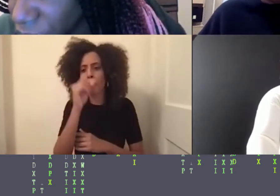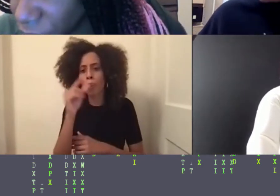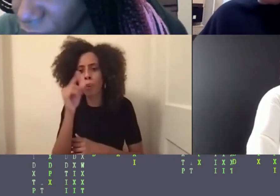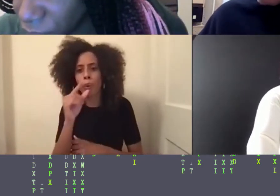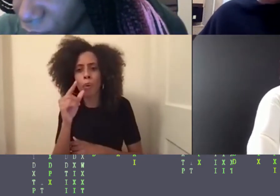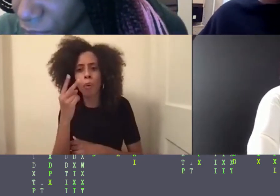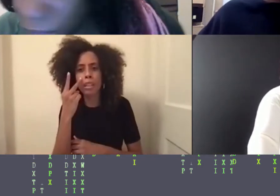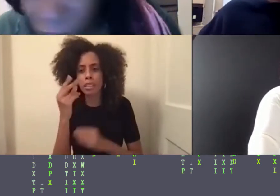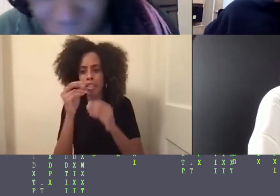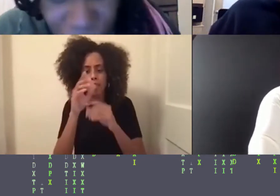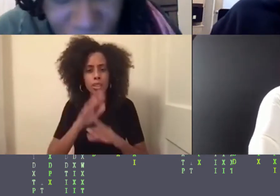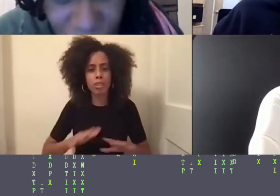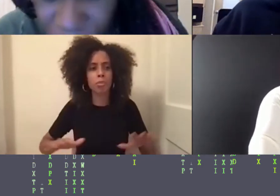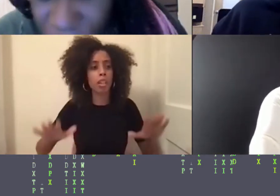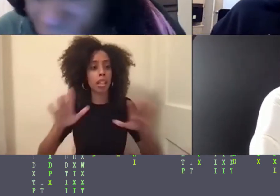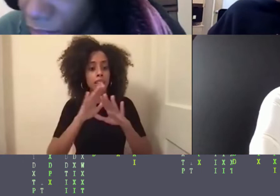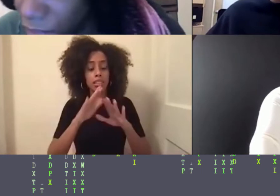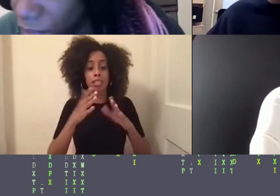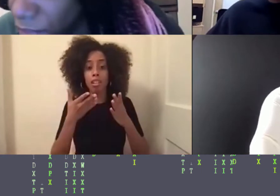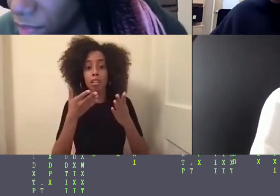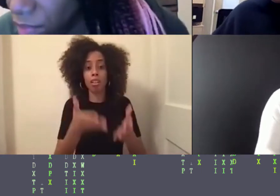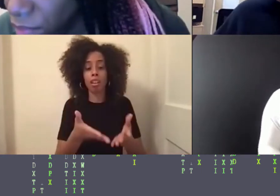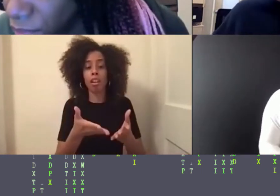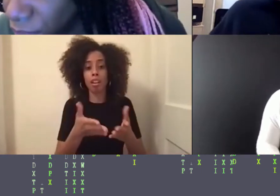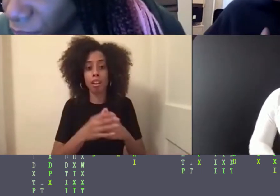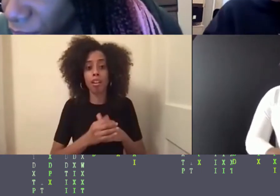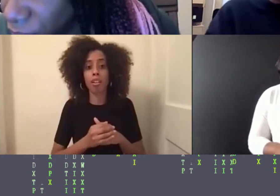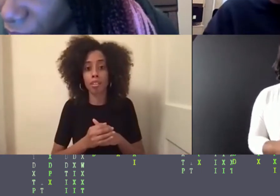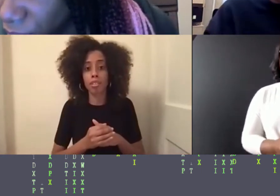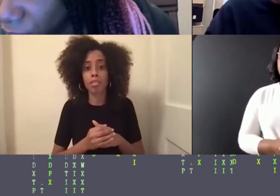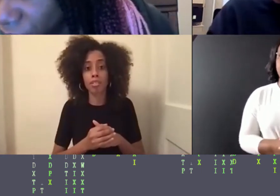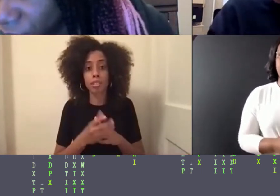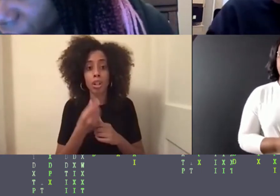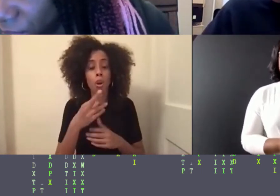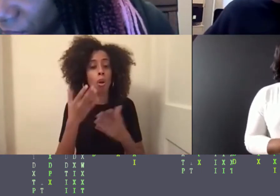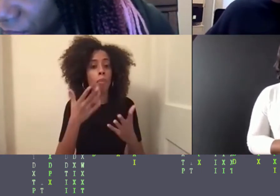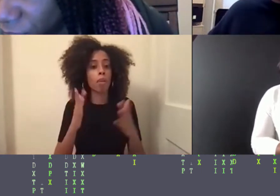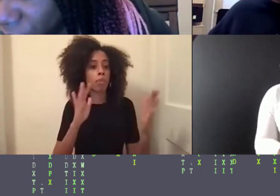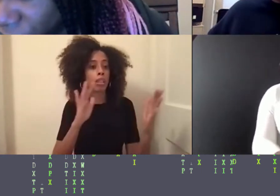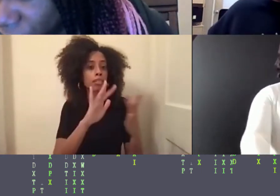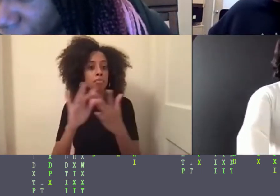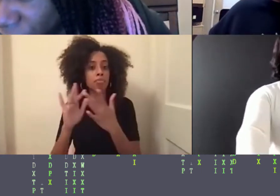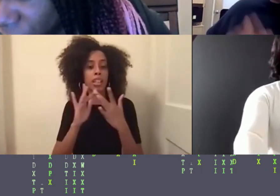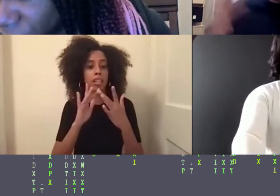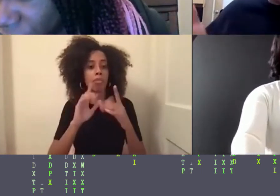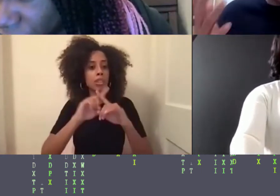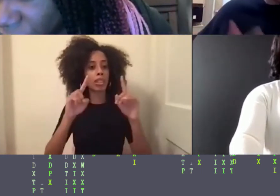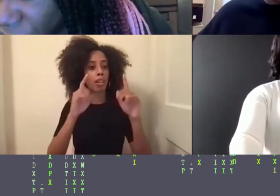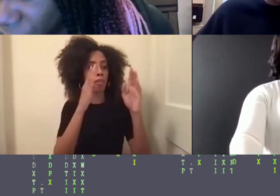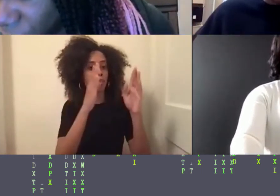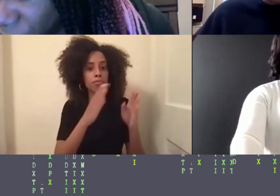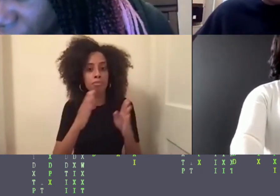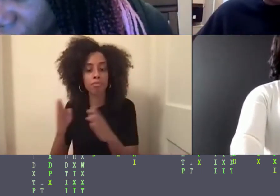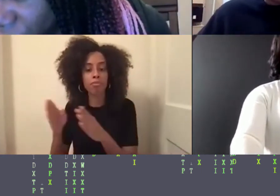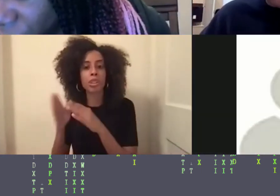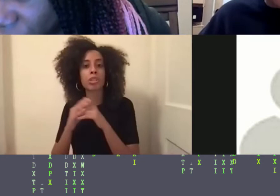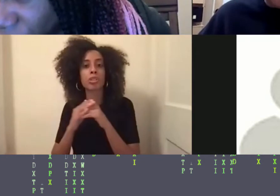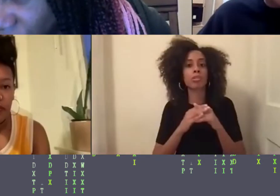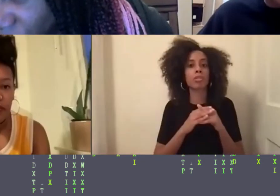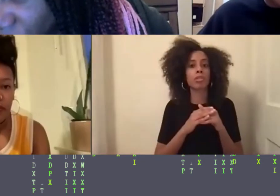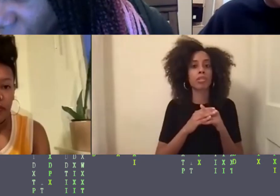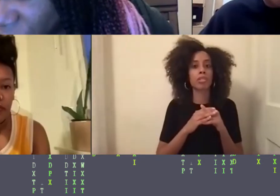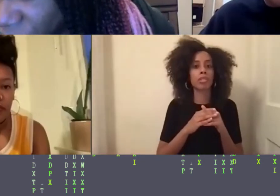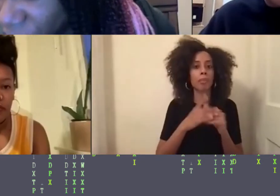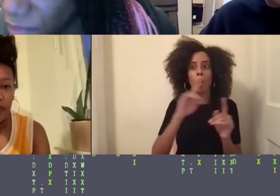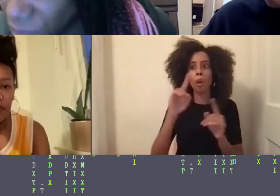spaces that already exist or maybe you can kind of connect with a few individuals. I know, I think we can all speak to Twitter.